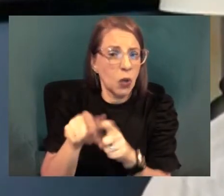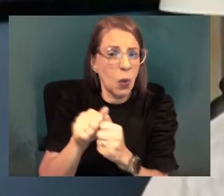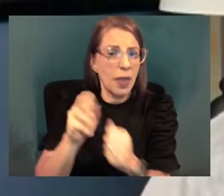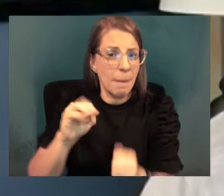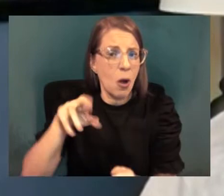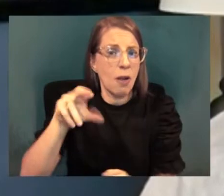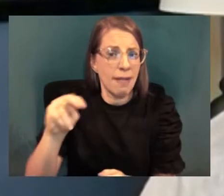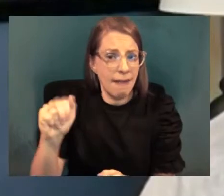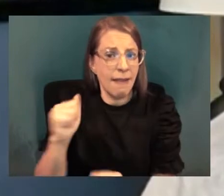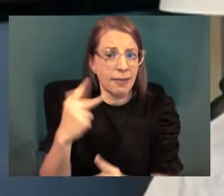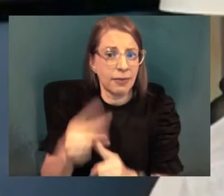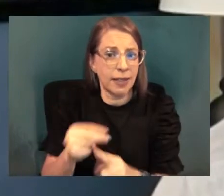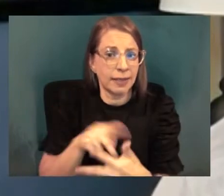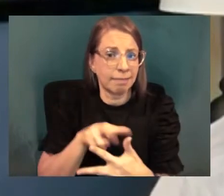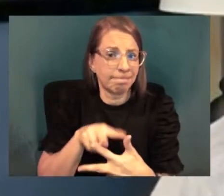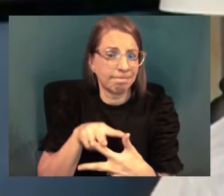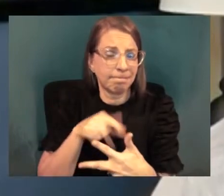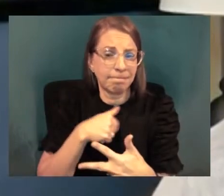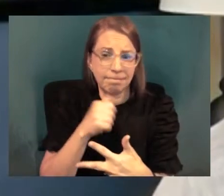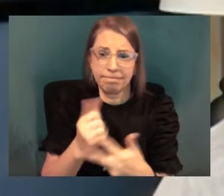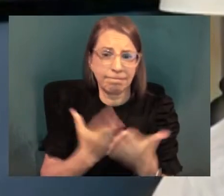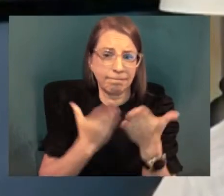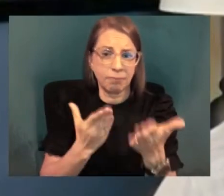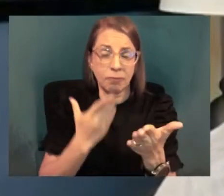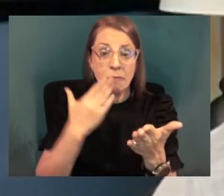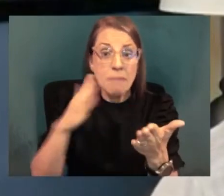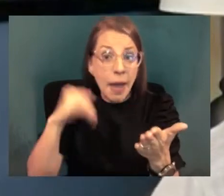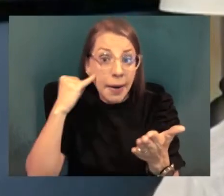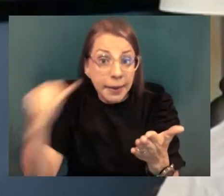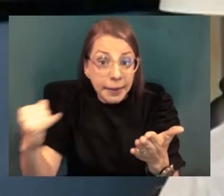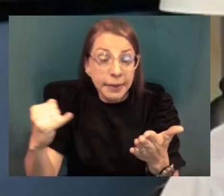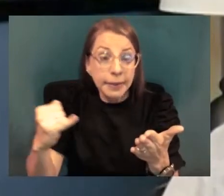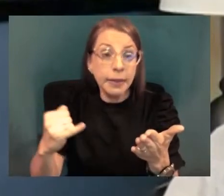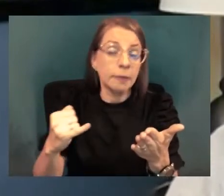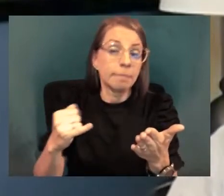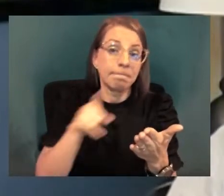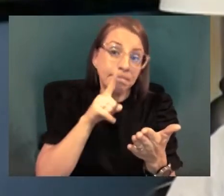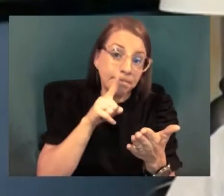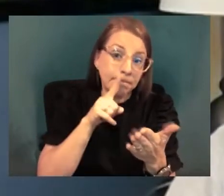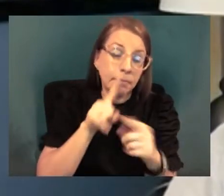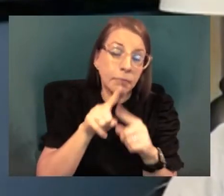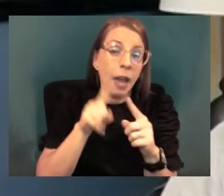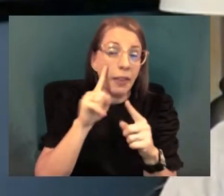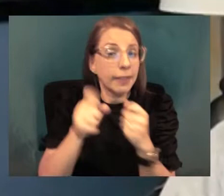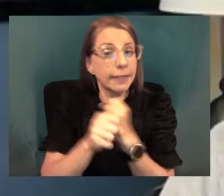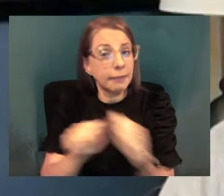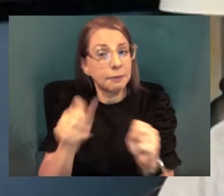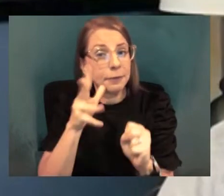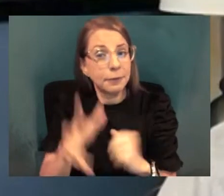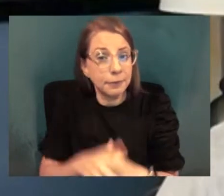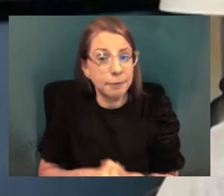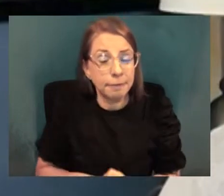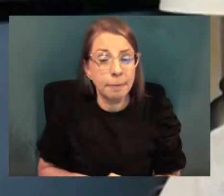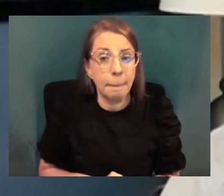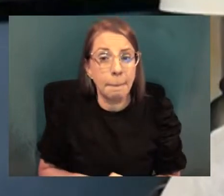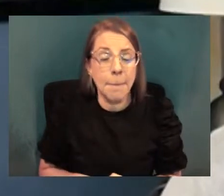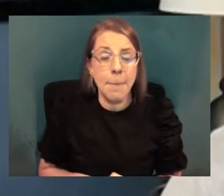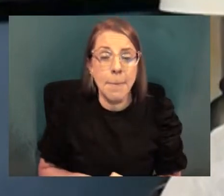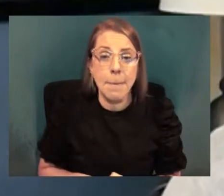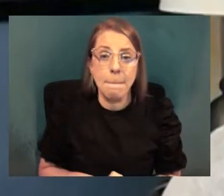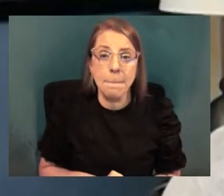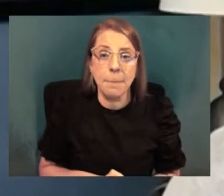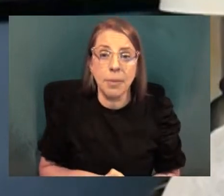So I'm not going to say that it's a bad idea to do that. I certainly believe it would be safe. But